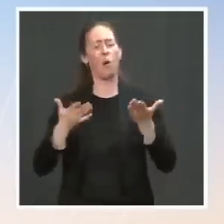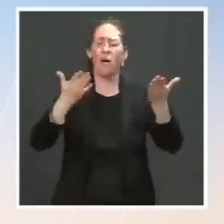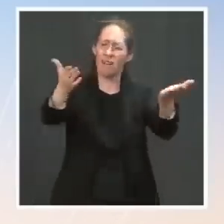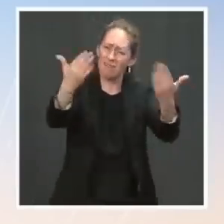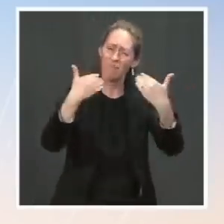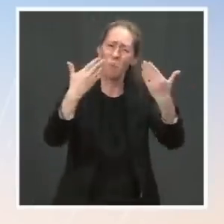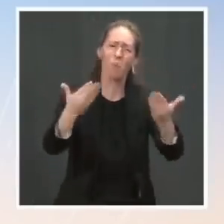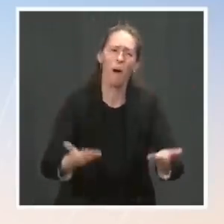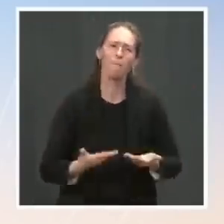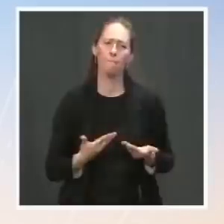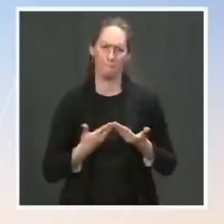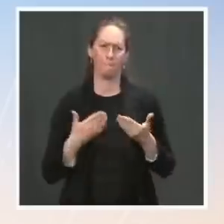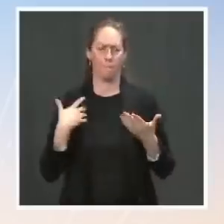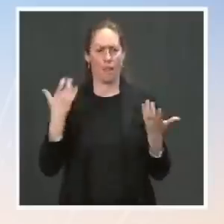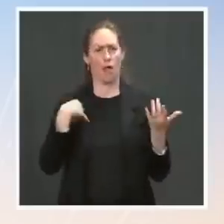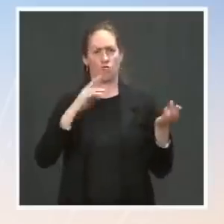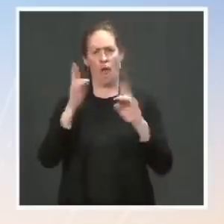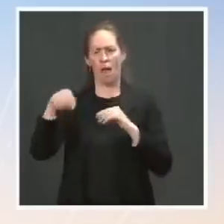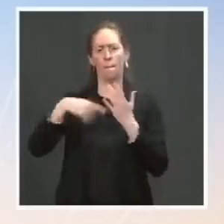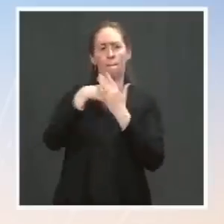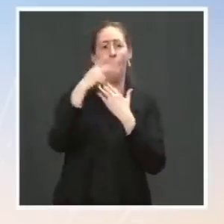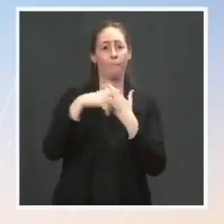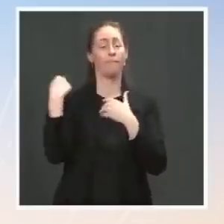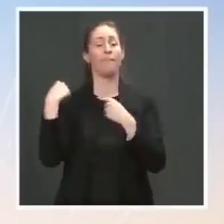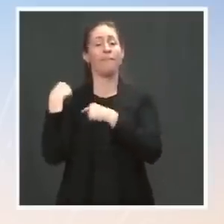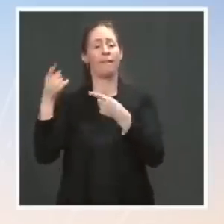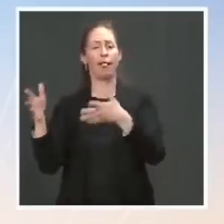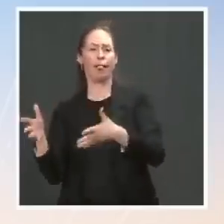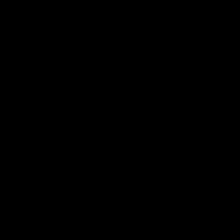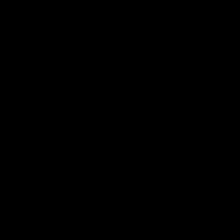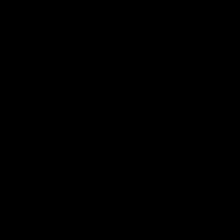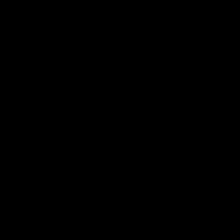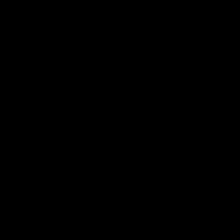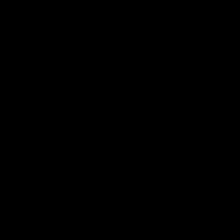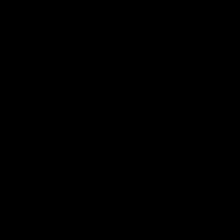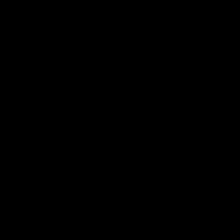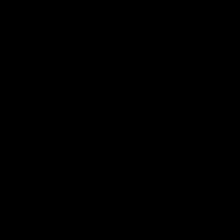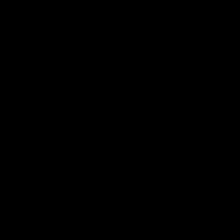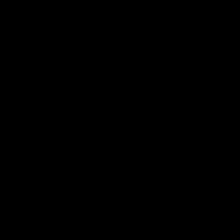our muscles back working again, and we'll have an updated cap hopefully soon.